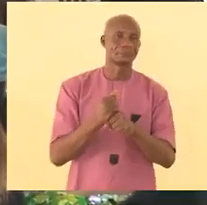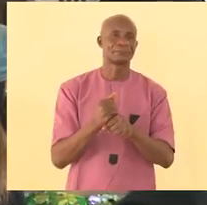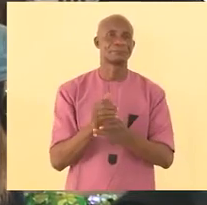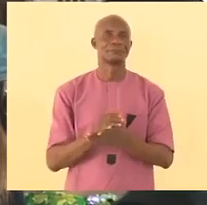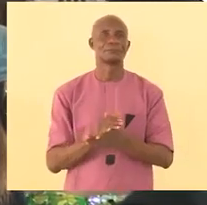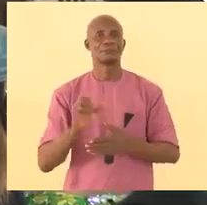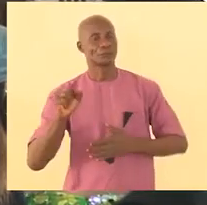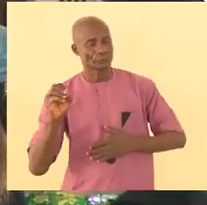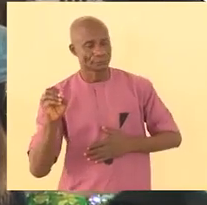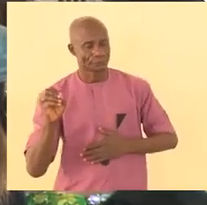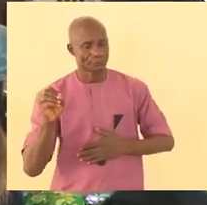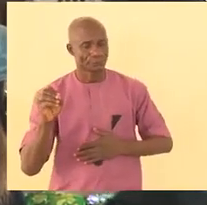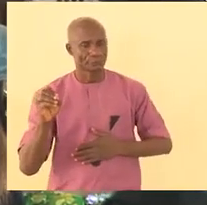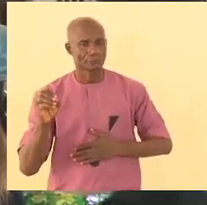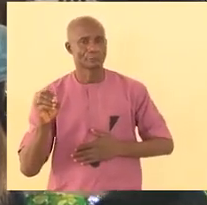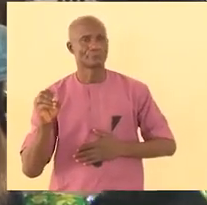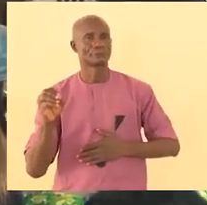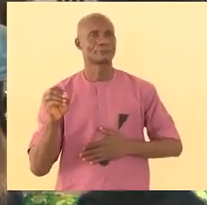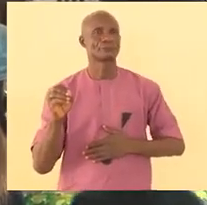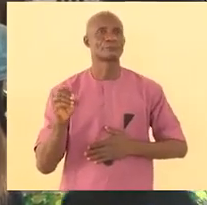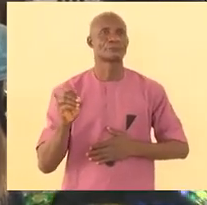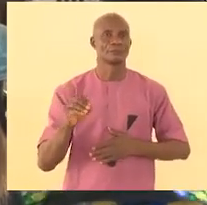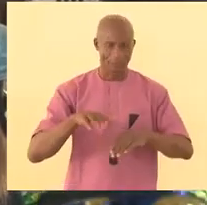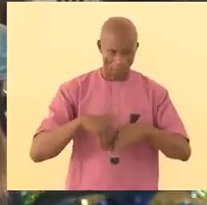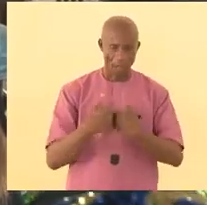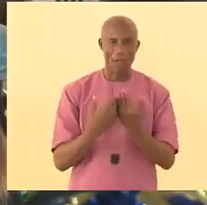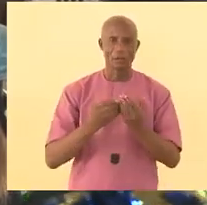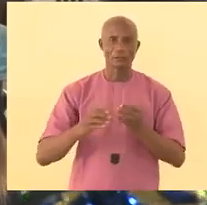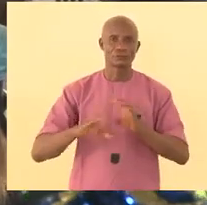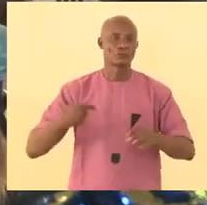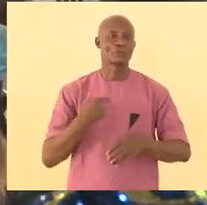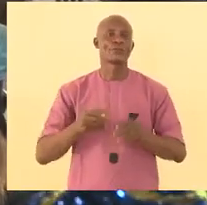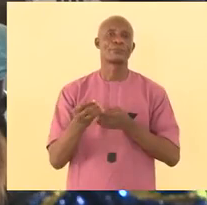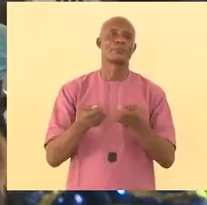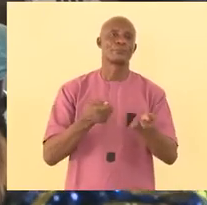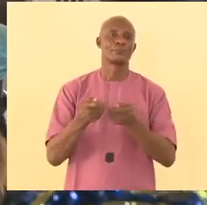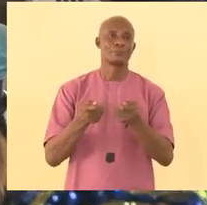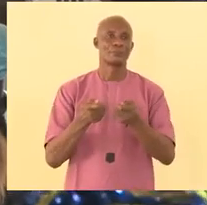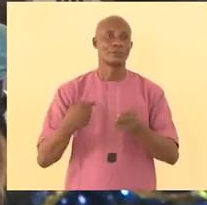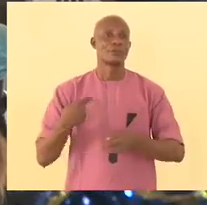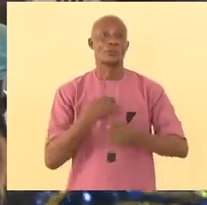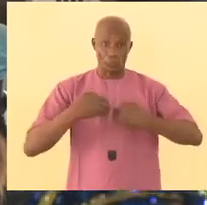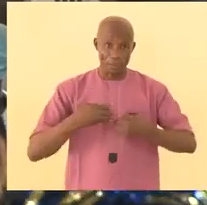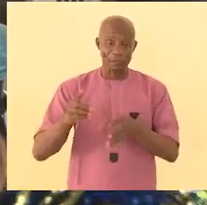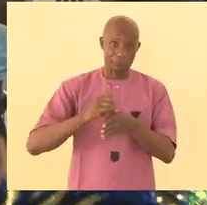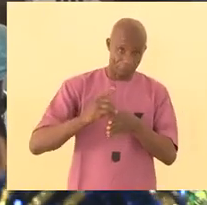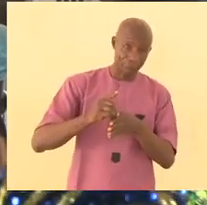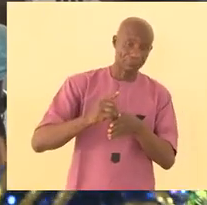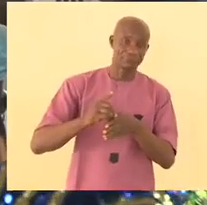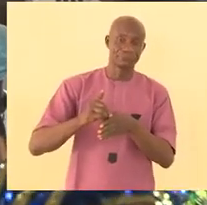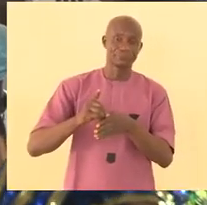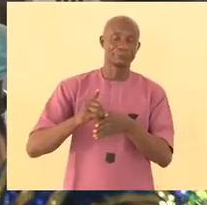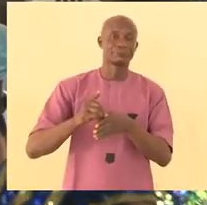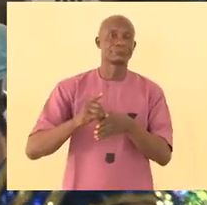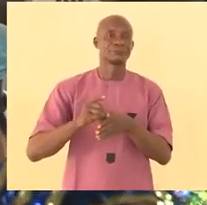eternity. Okay. And so, how do we manage? Yes, as citizens, we have duties and obligations